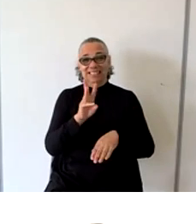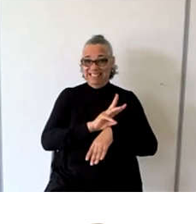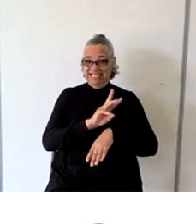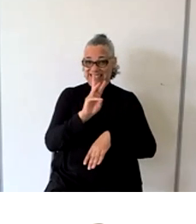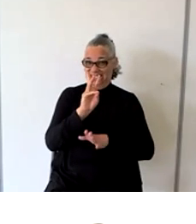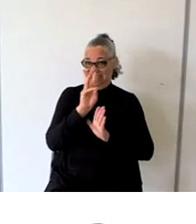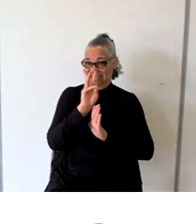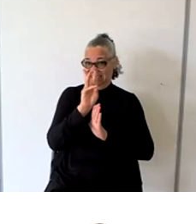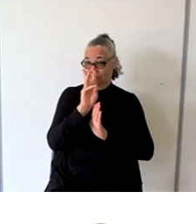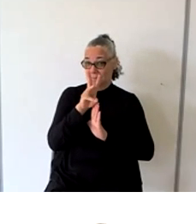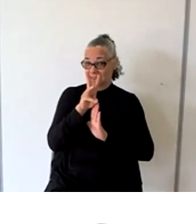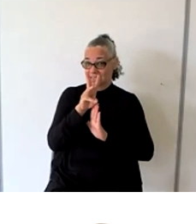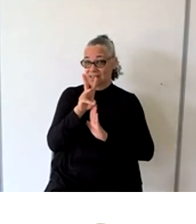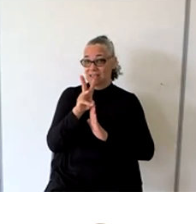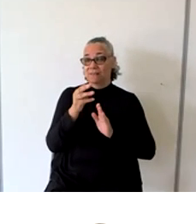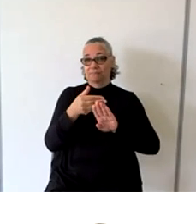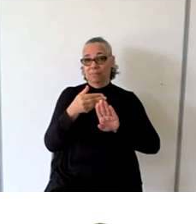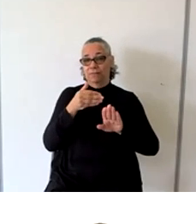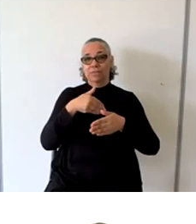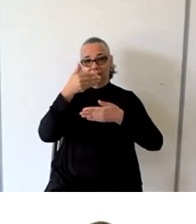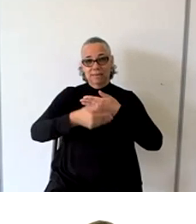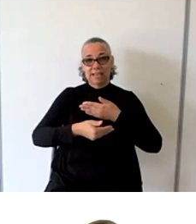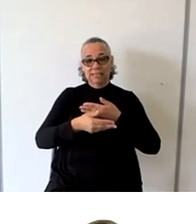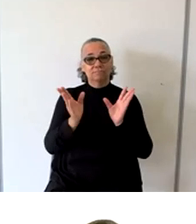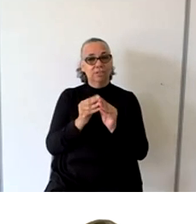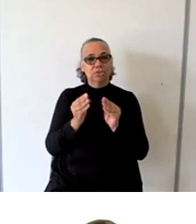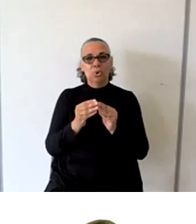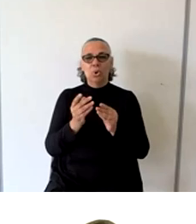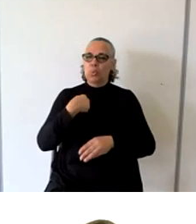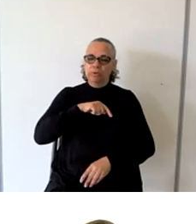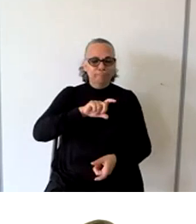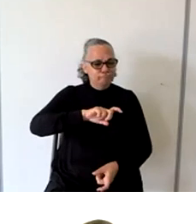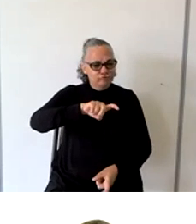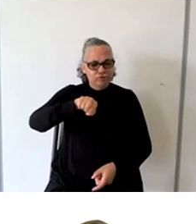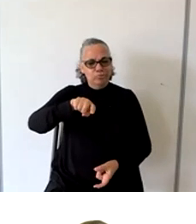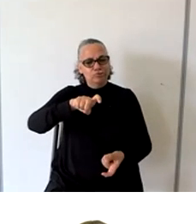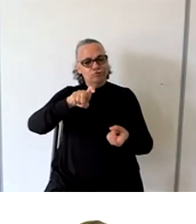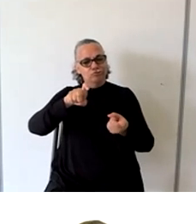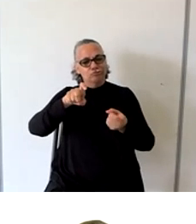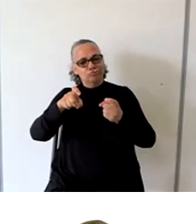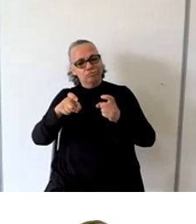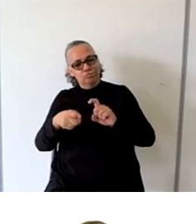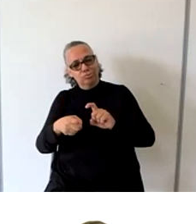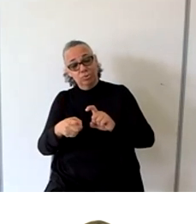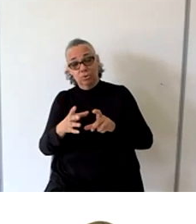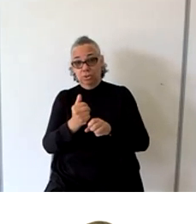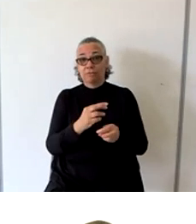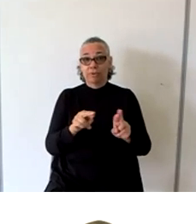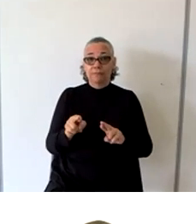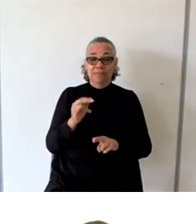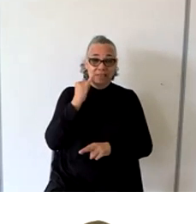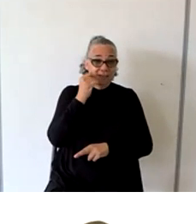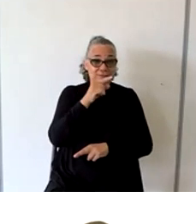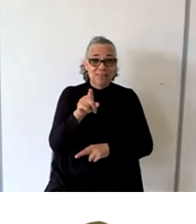session is about to start. So what we'll do is we'll shift gears to get that ready. And now is a great time if you need to, you know, head